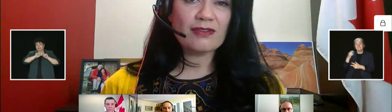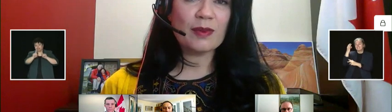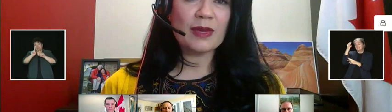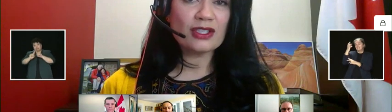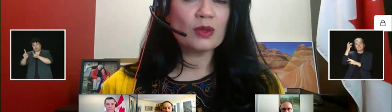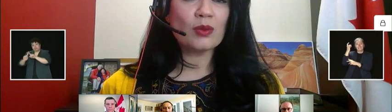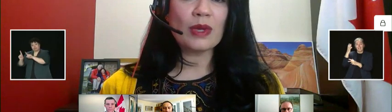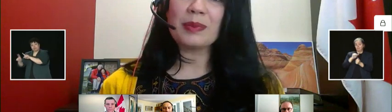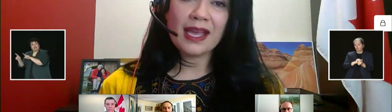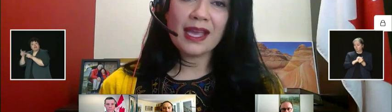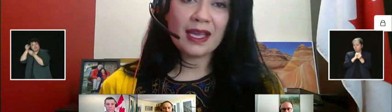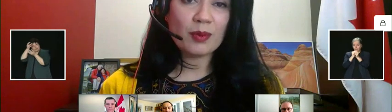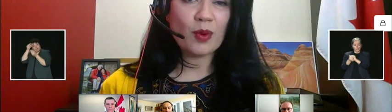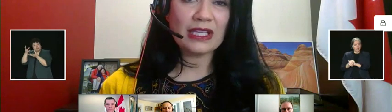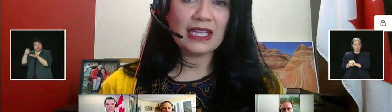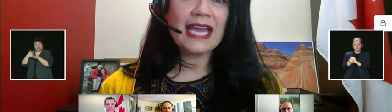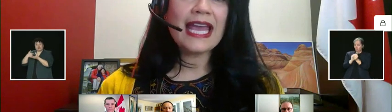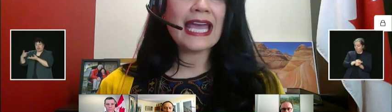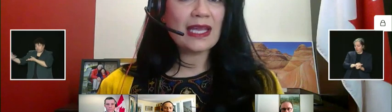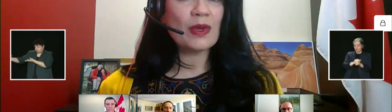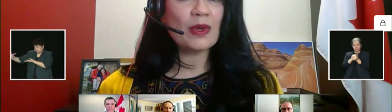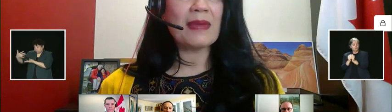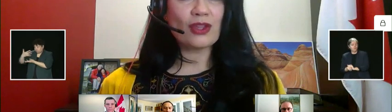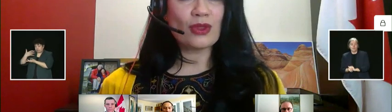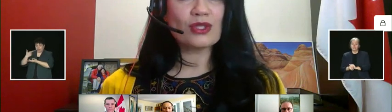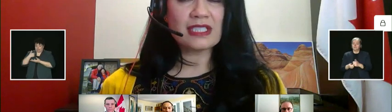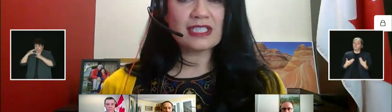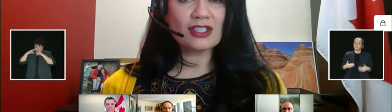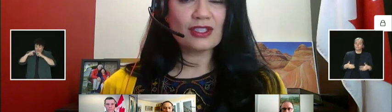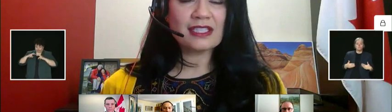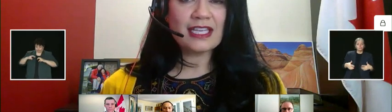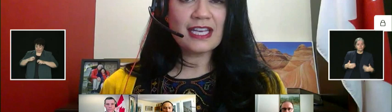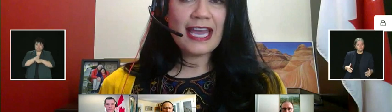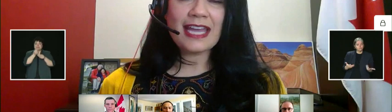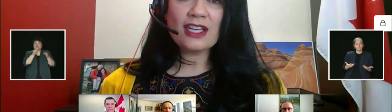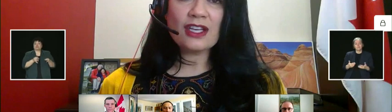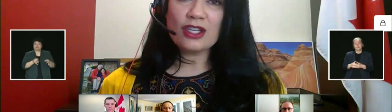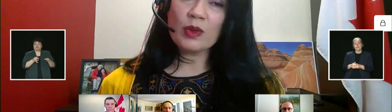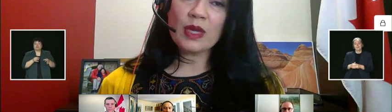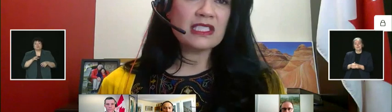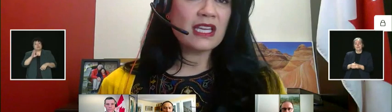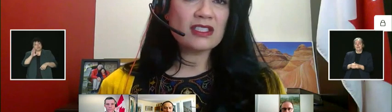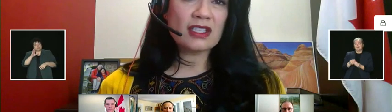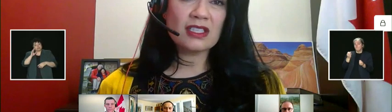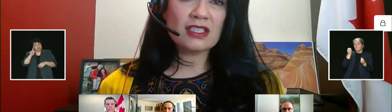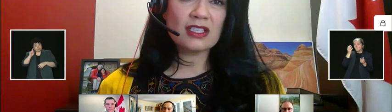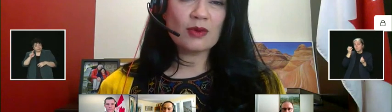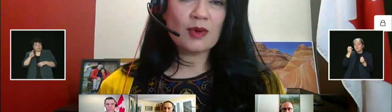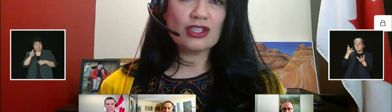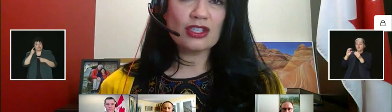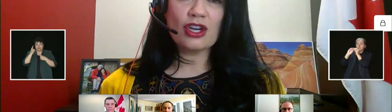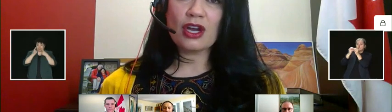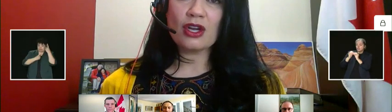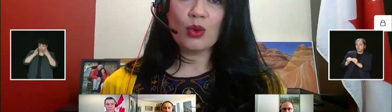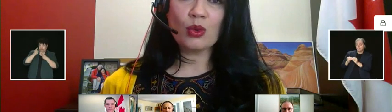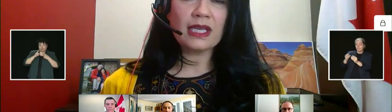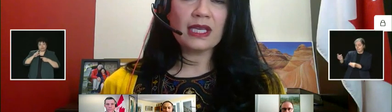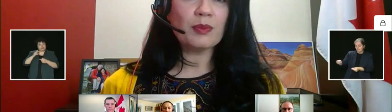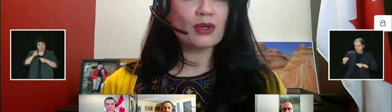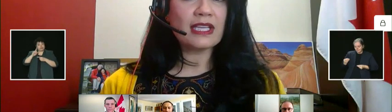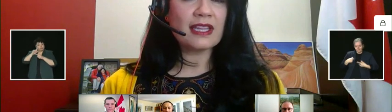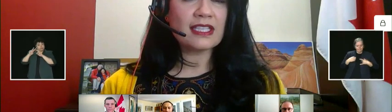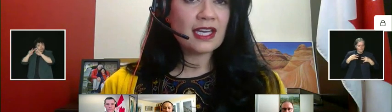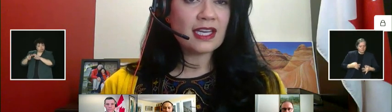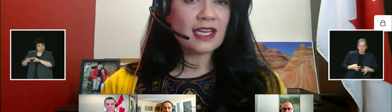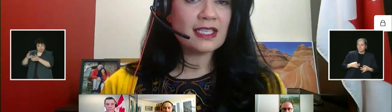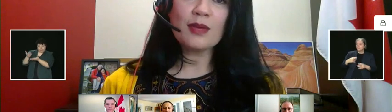that information, we apply it appropriately, and then we make those decisions. And, we have to take into consideration not only